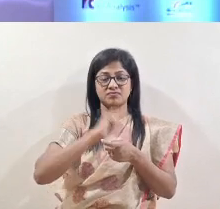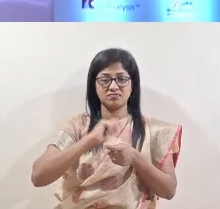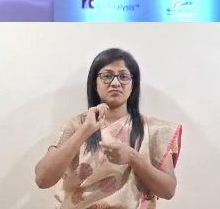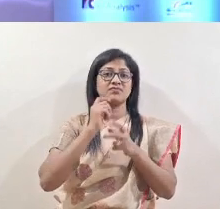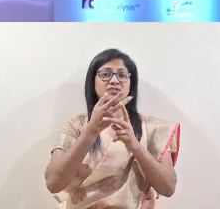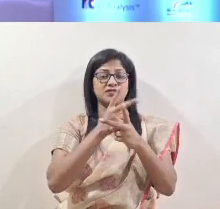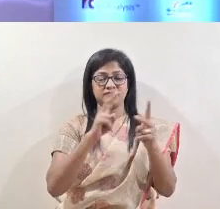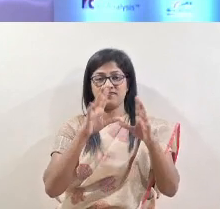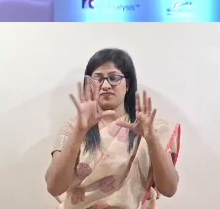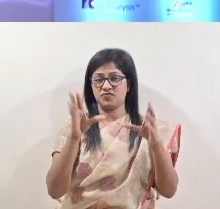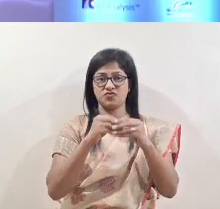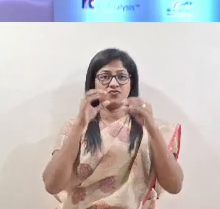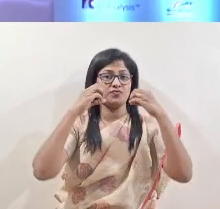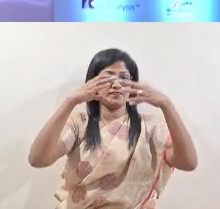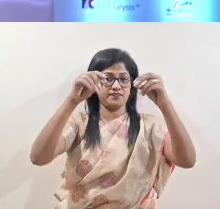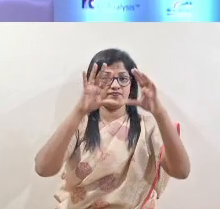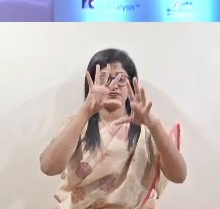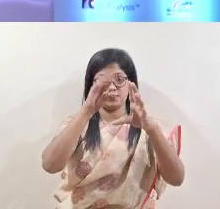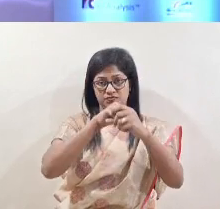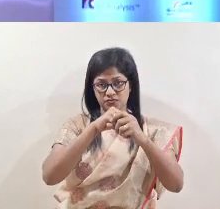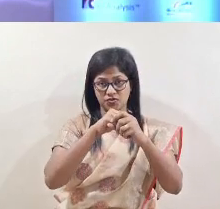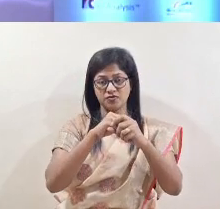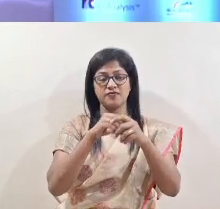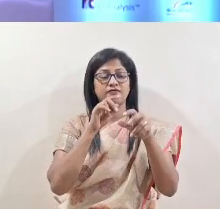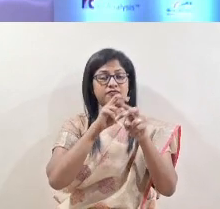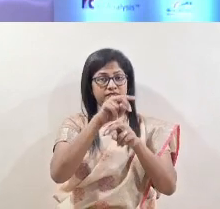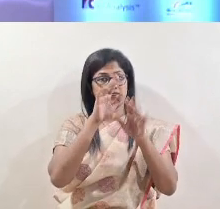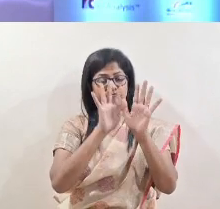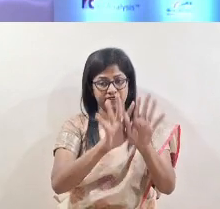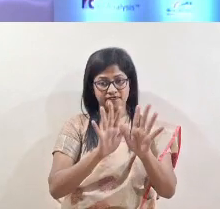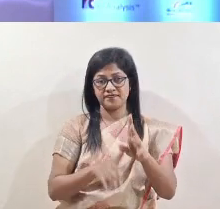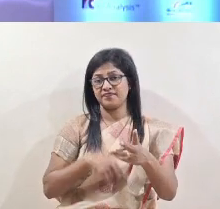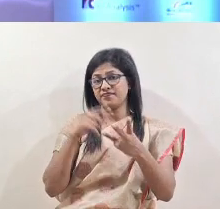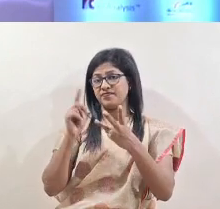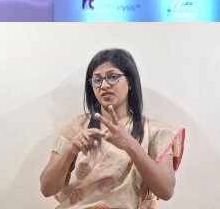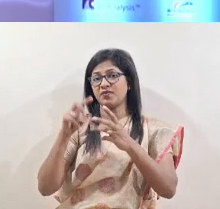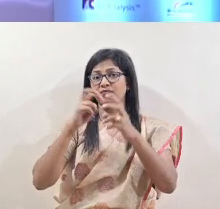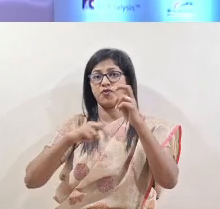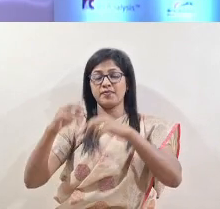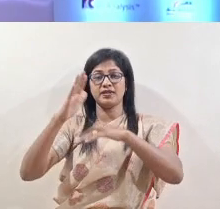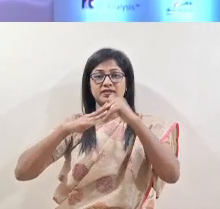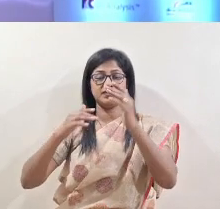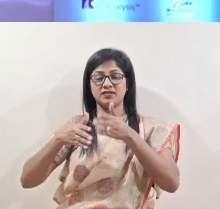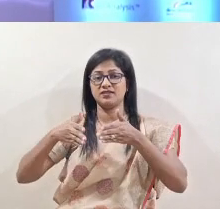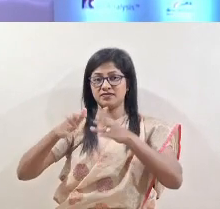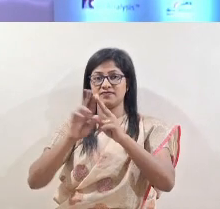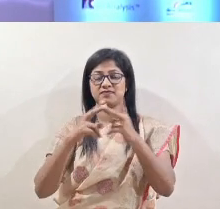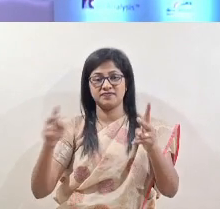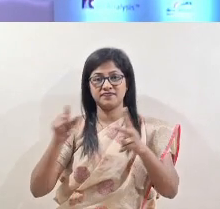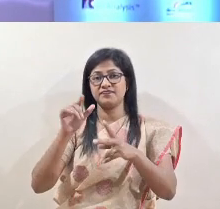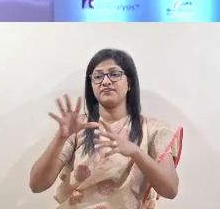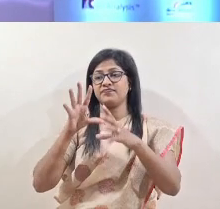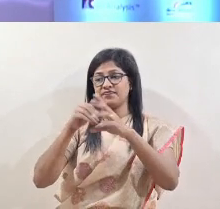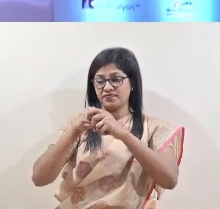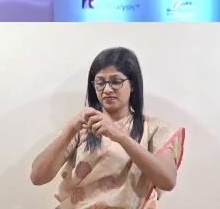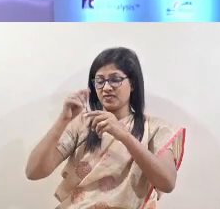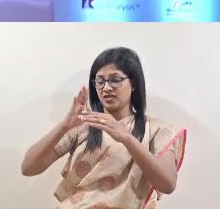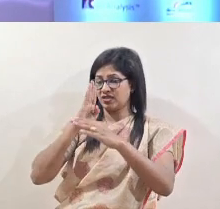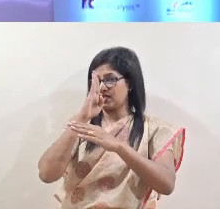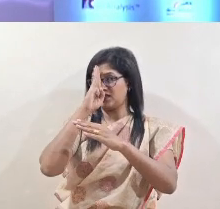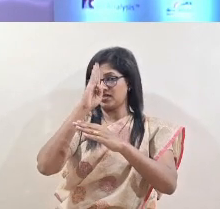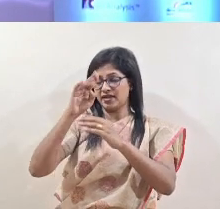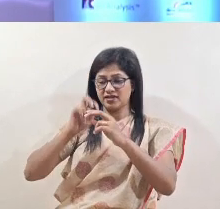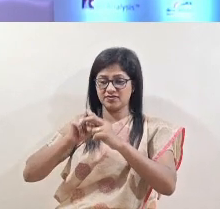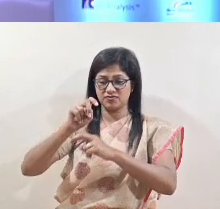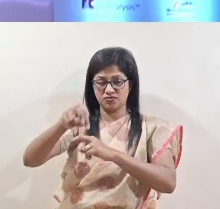proper lighting, and presence of fellow pedestrian were considered. And in mobility and infrastructure, direct approach to the crossing facility